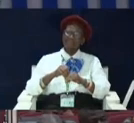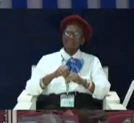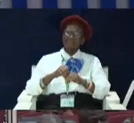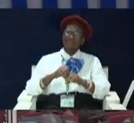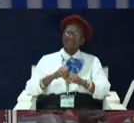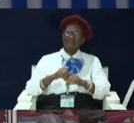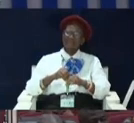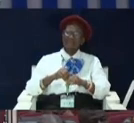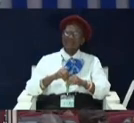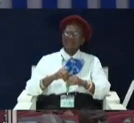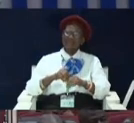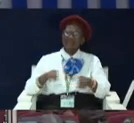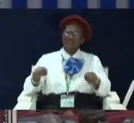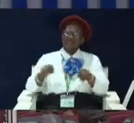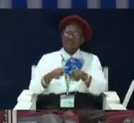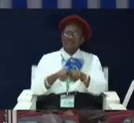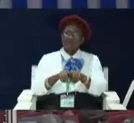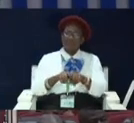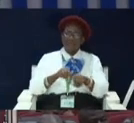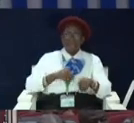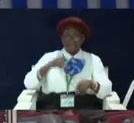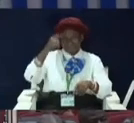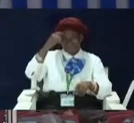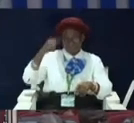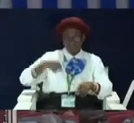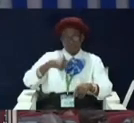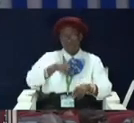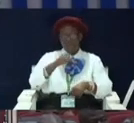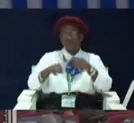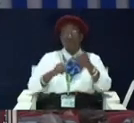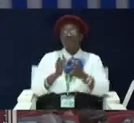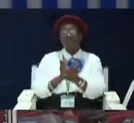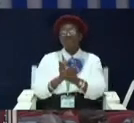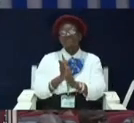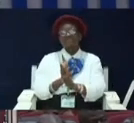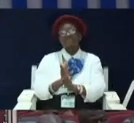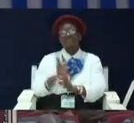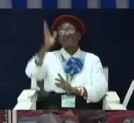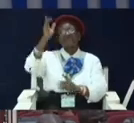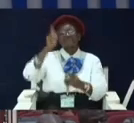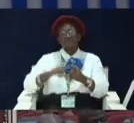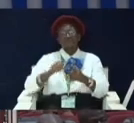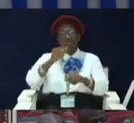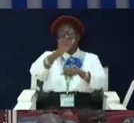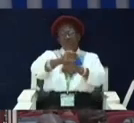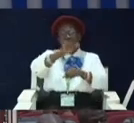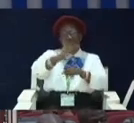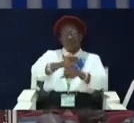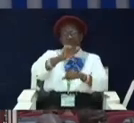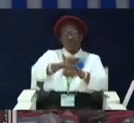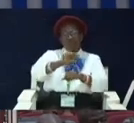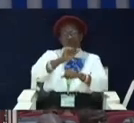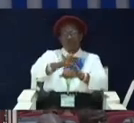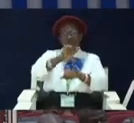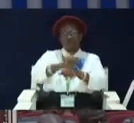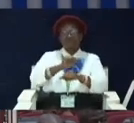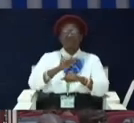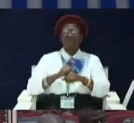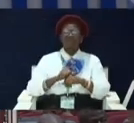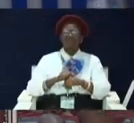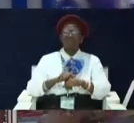So I think we will just go straight to work. Nítorí náà, a mú iṣẹ́ ṣe láì dènà pẹnu.